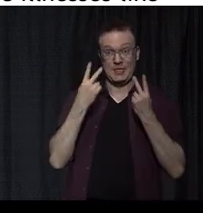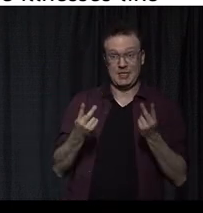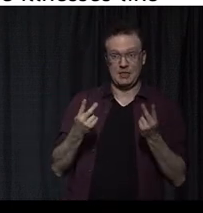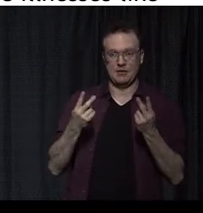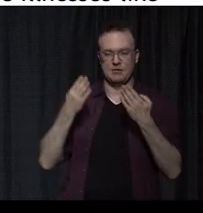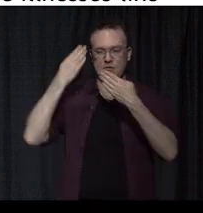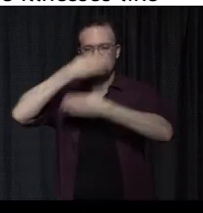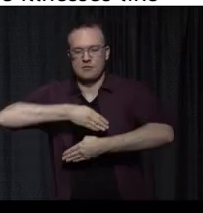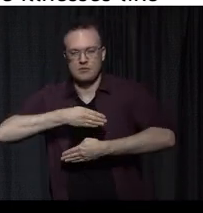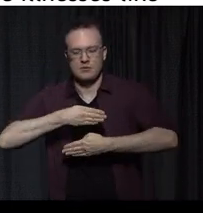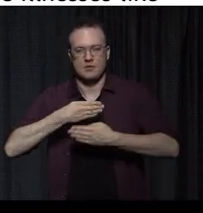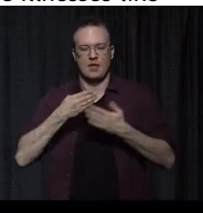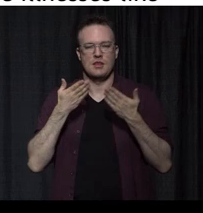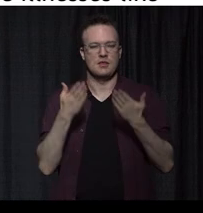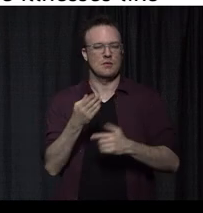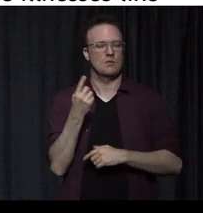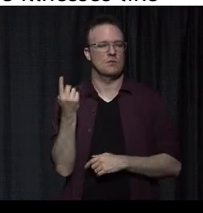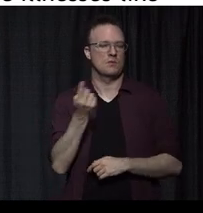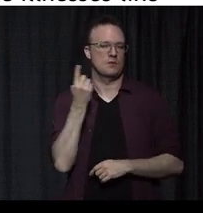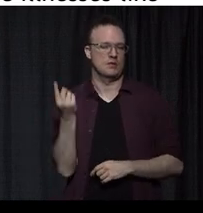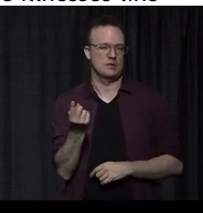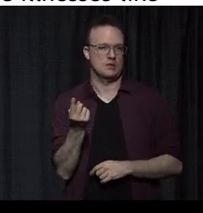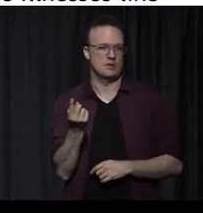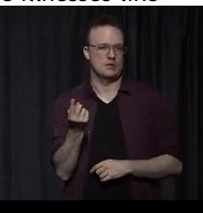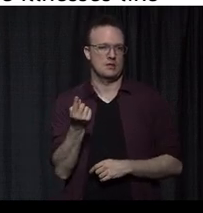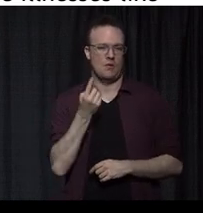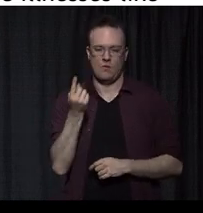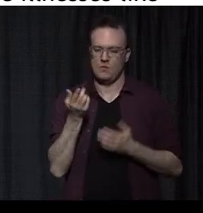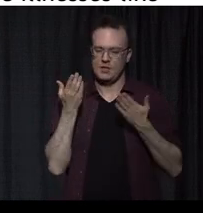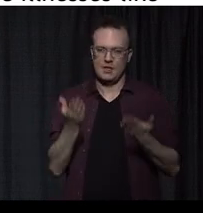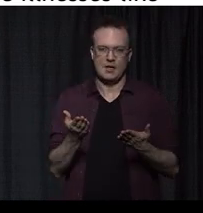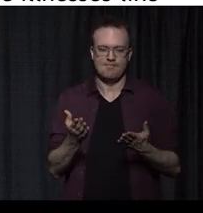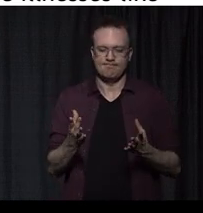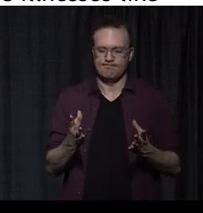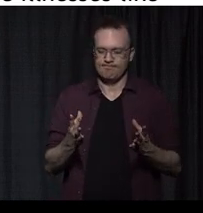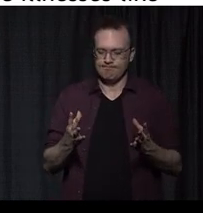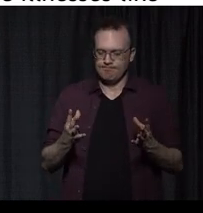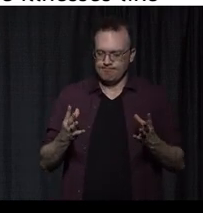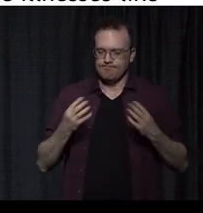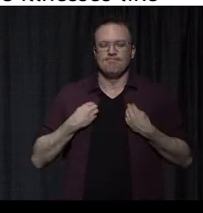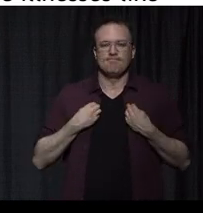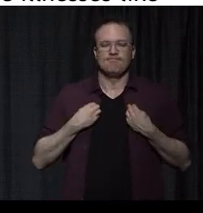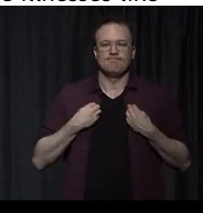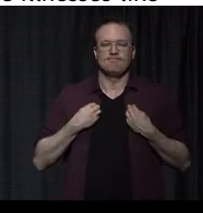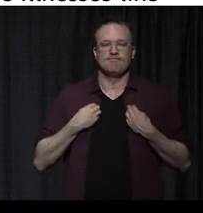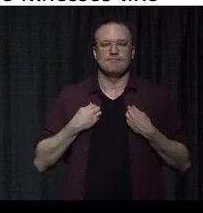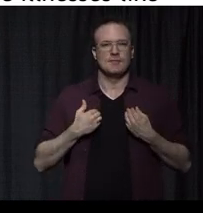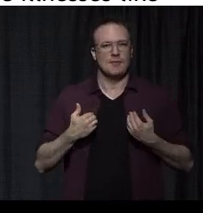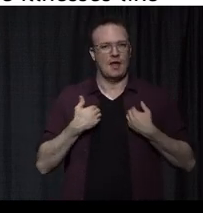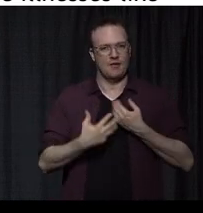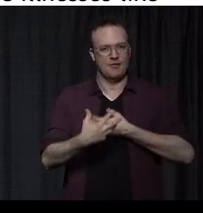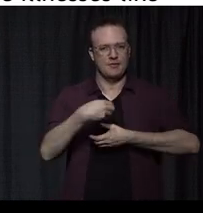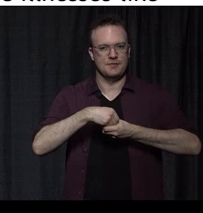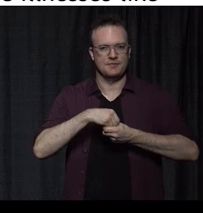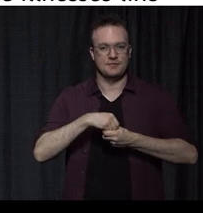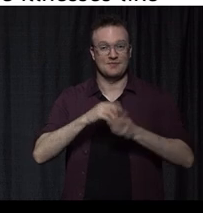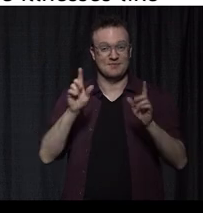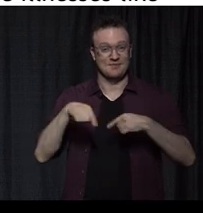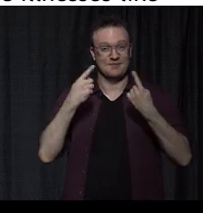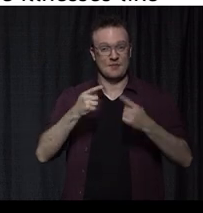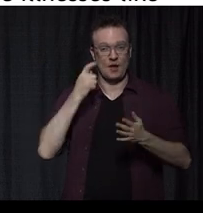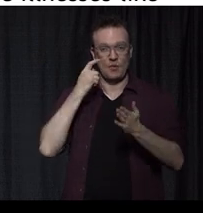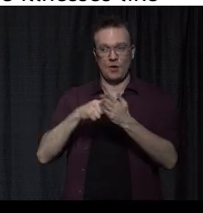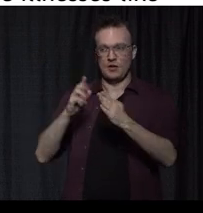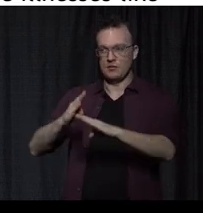is always present. It's always with me. Along this journey, I've come up against barriers